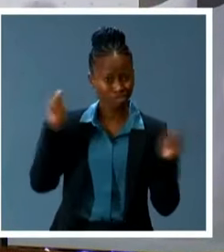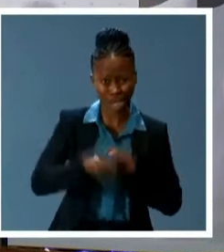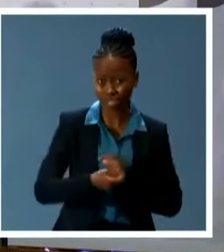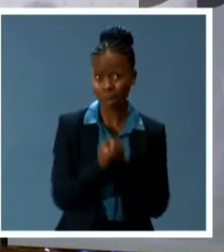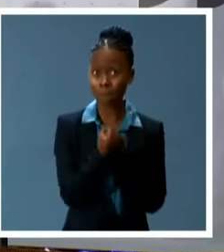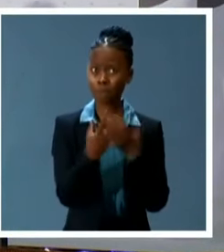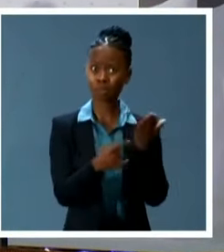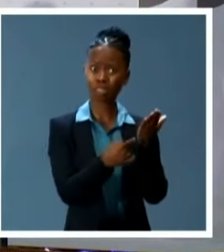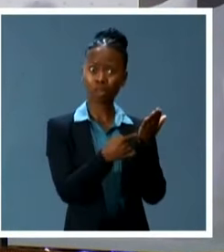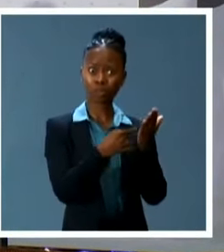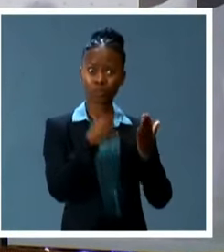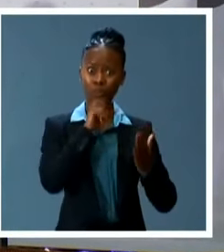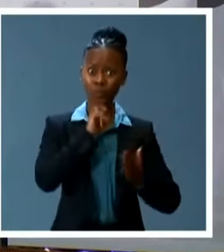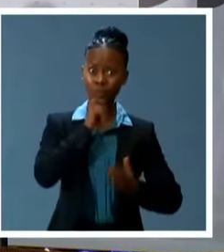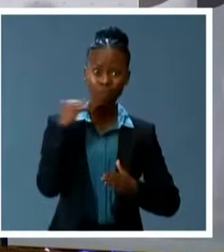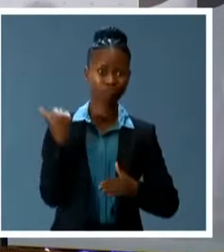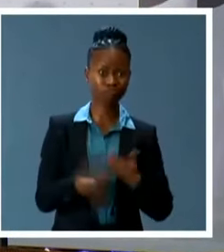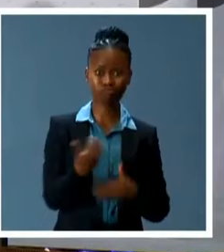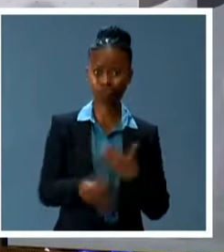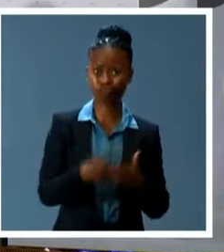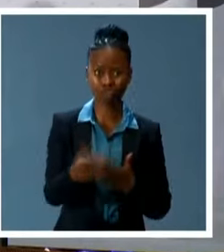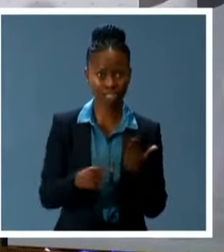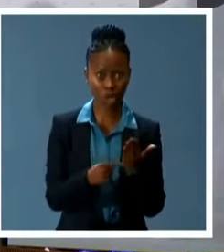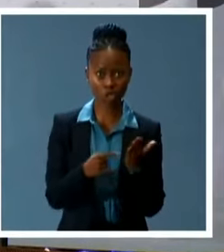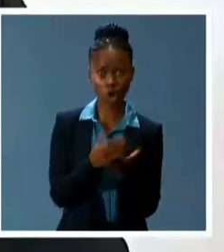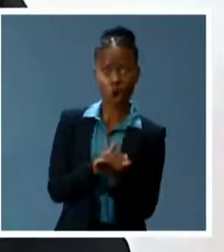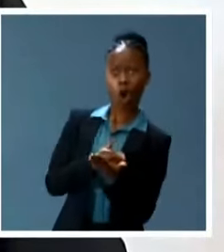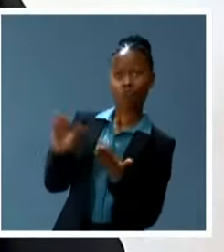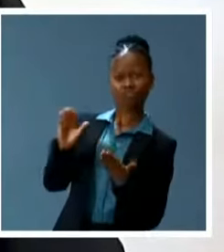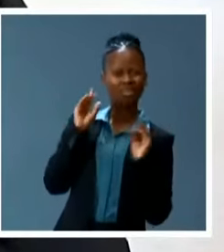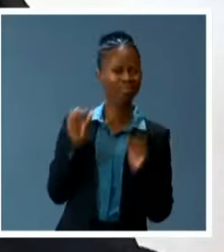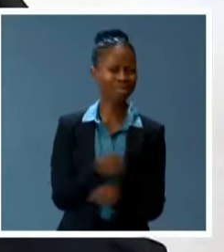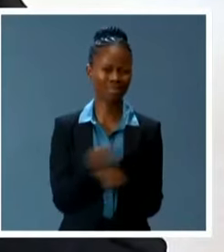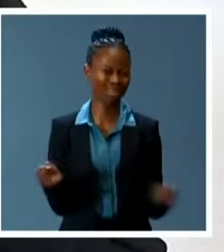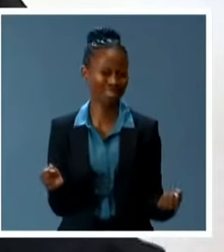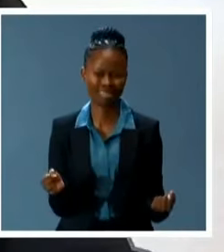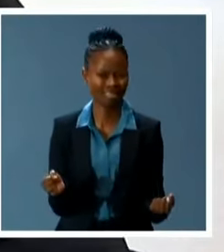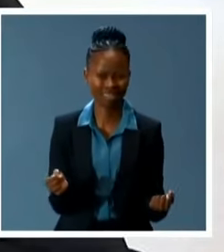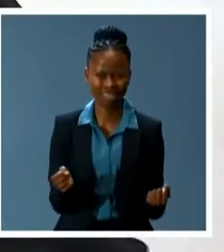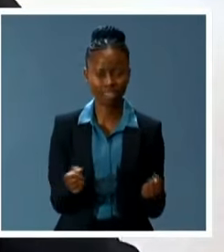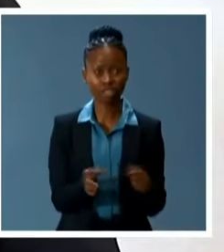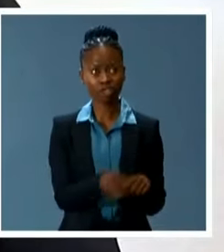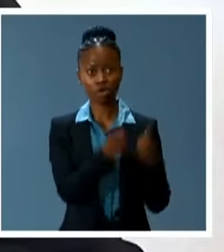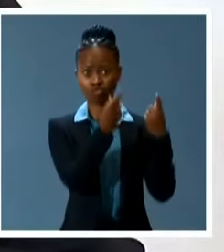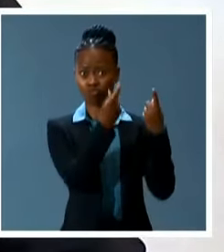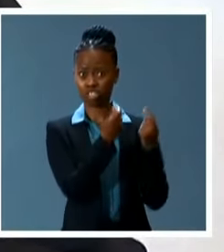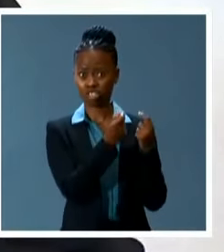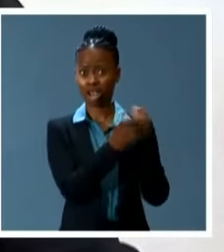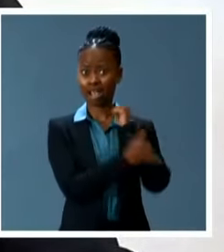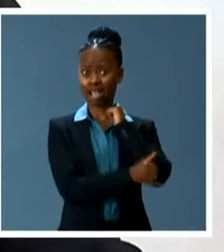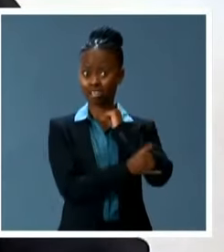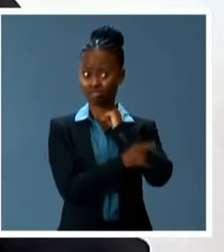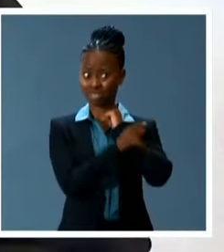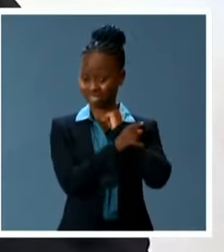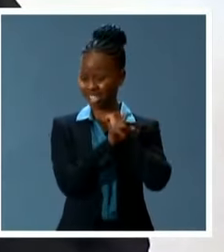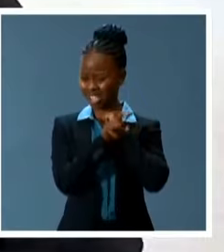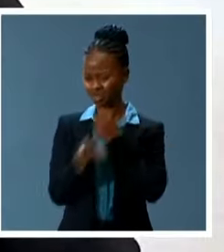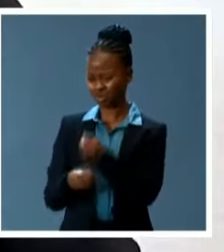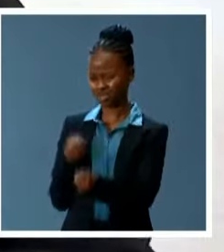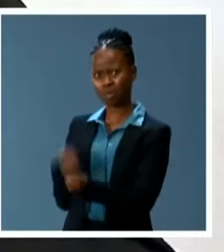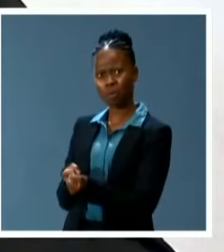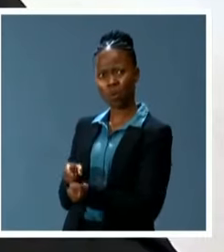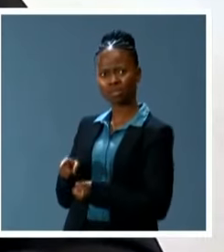devastating. That can be irreversible. So it's absolutely essential to support developing world for a massive investment in digital literacy and